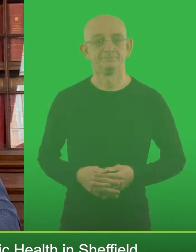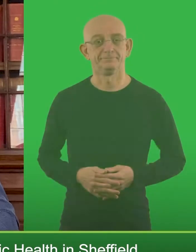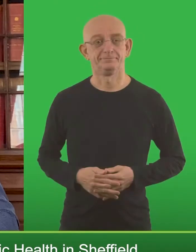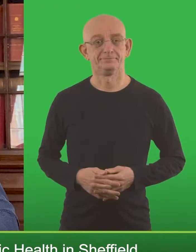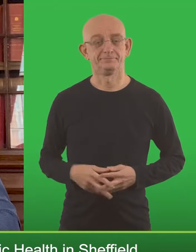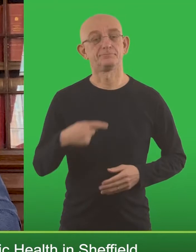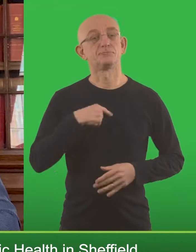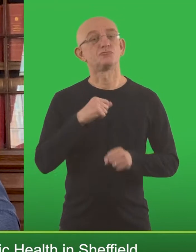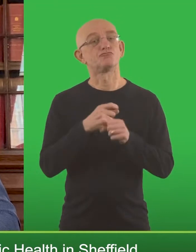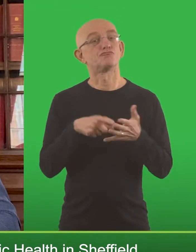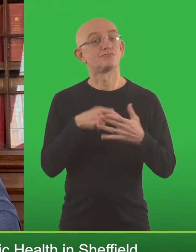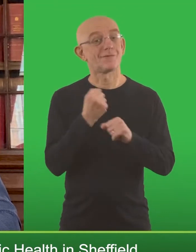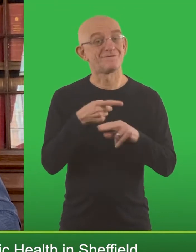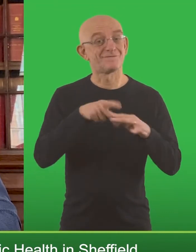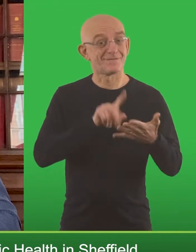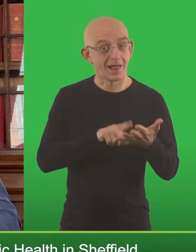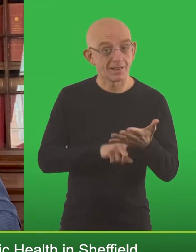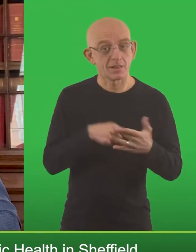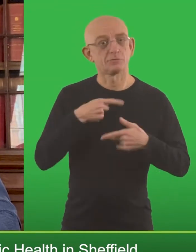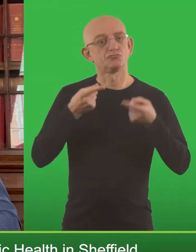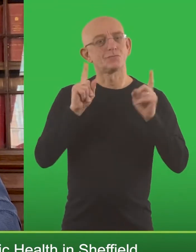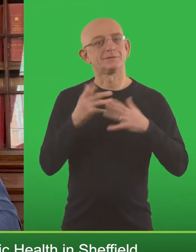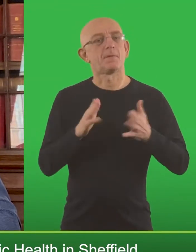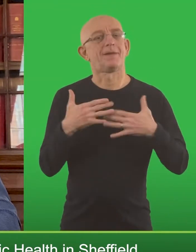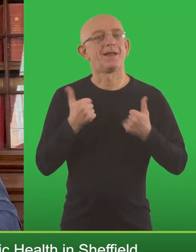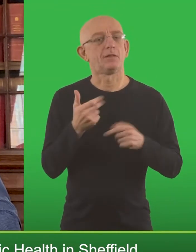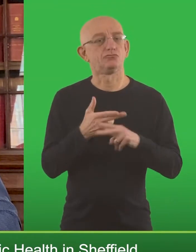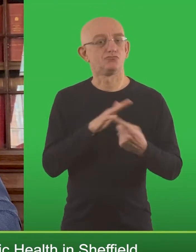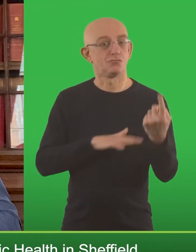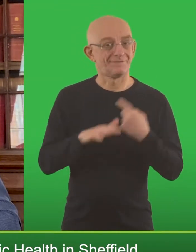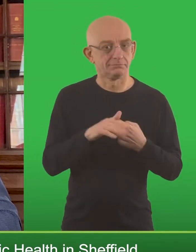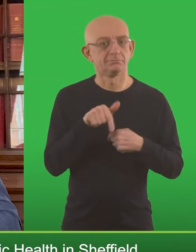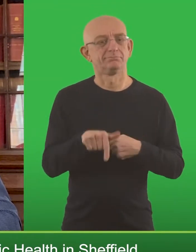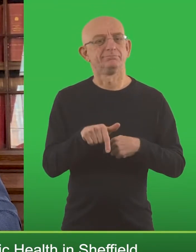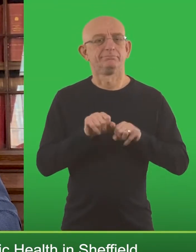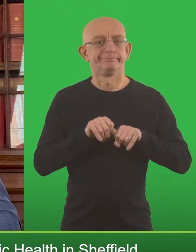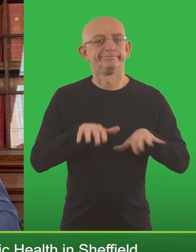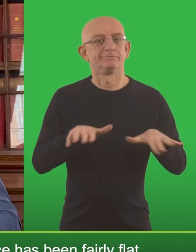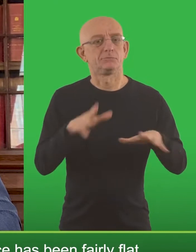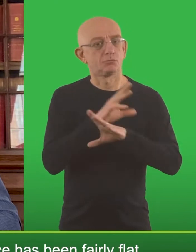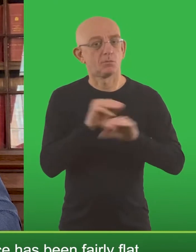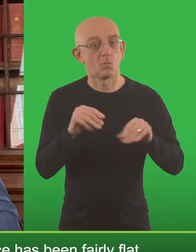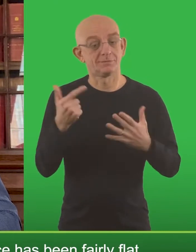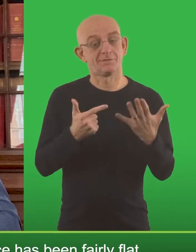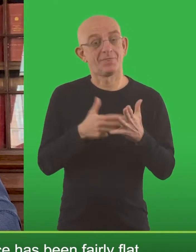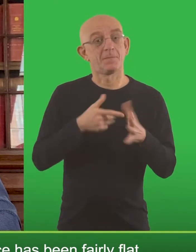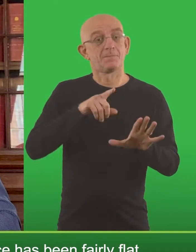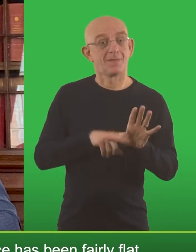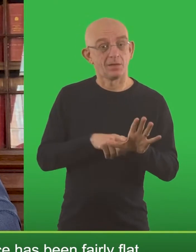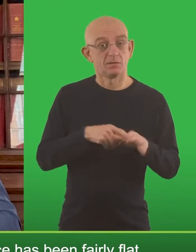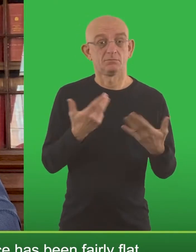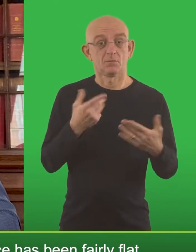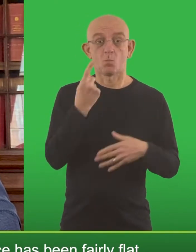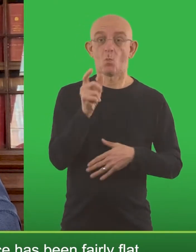Hi, my name is Greg Fell, I'm Director of Public Health Sheffield. So this is the epidemiology report as of today, the 17th of May. So